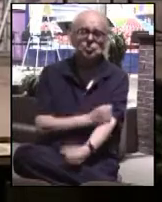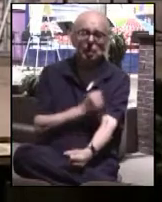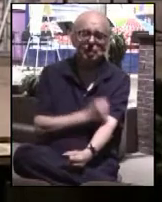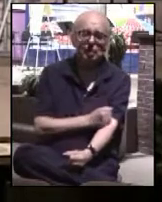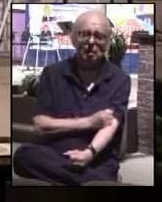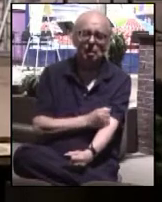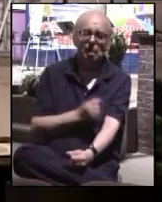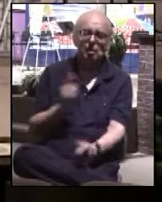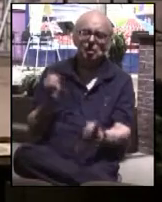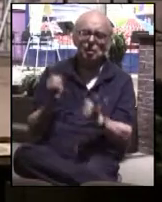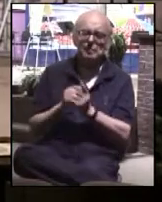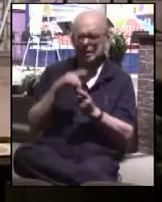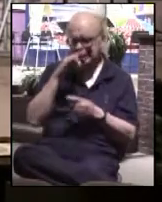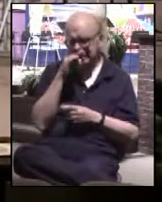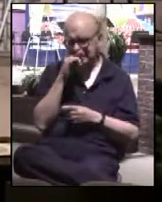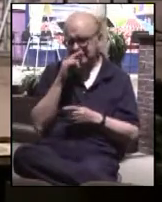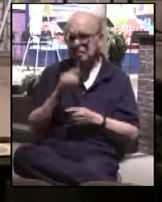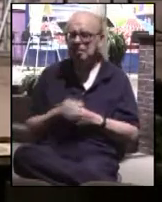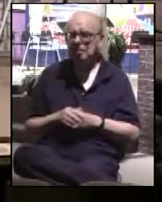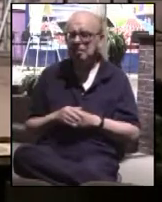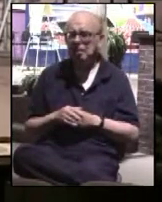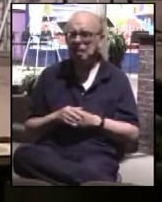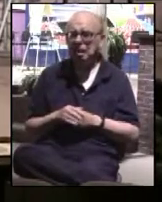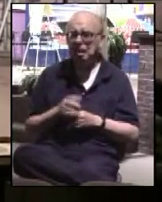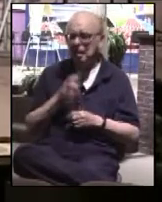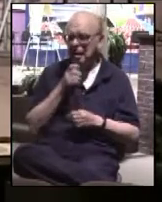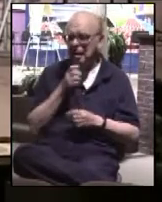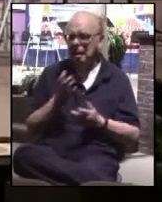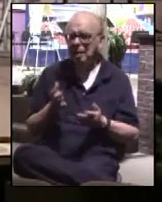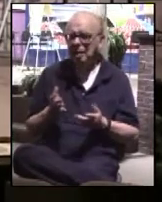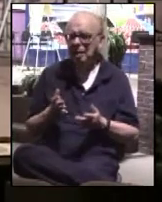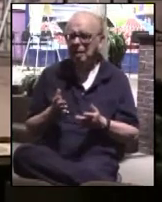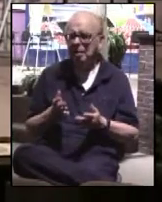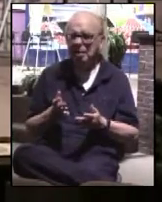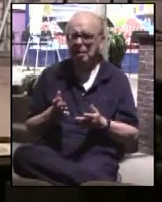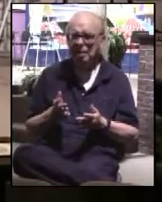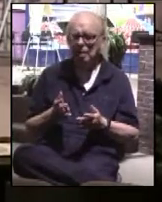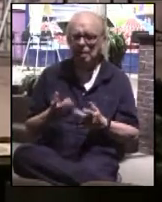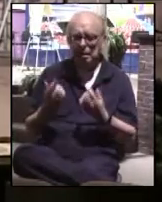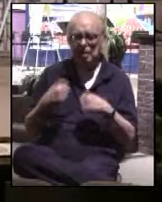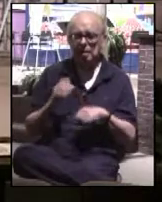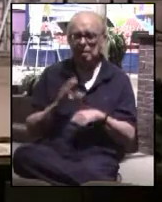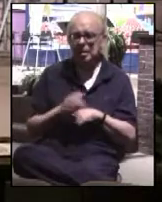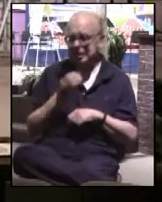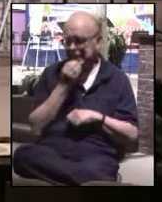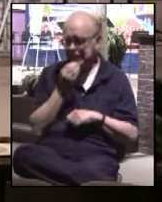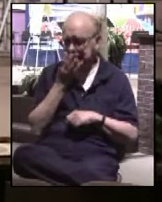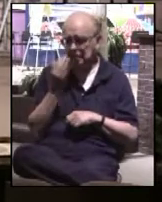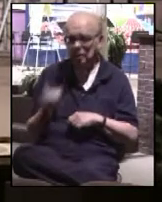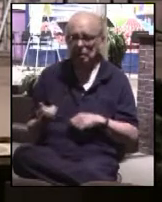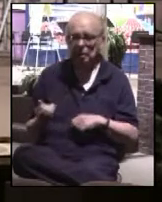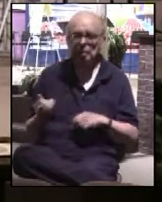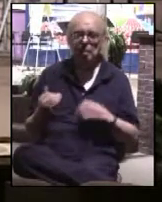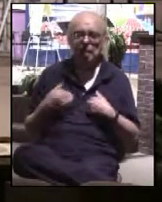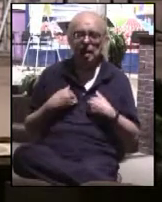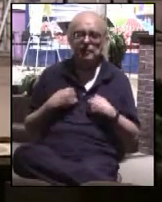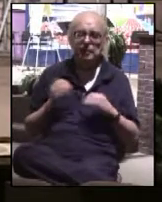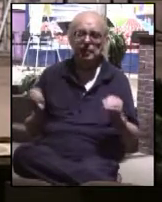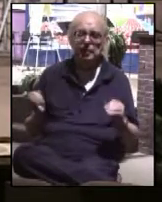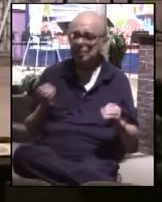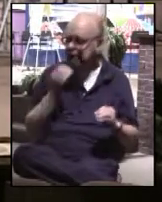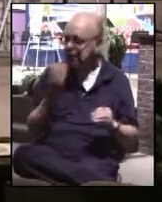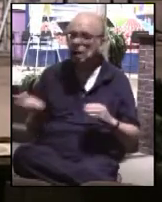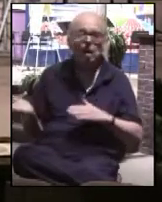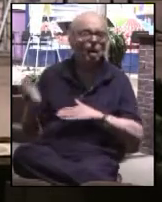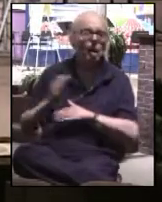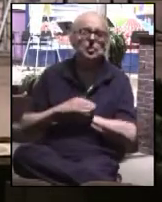we've run into kids who came here to eat because they hadn't had anything to eat all day